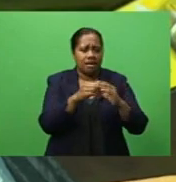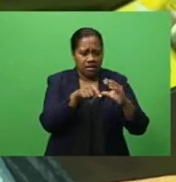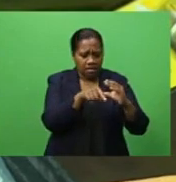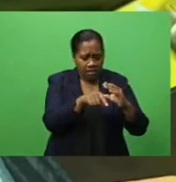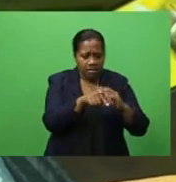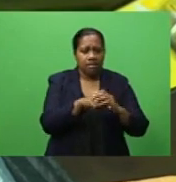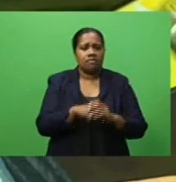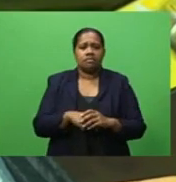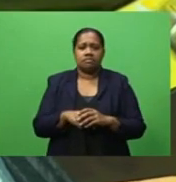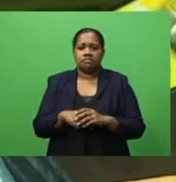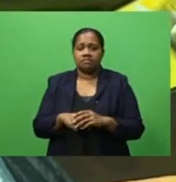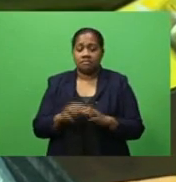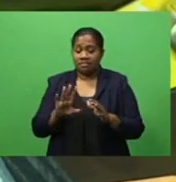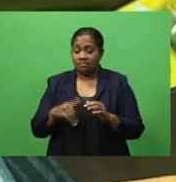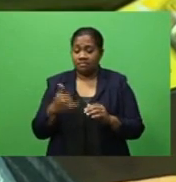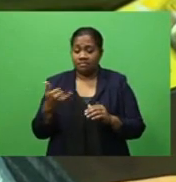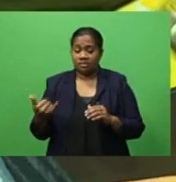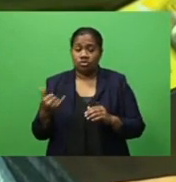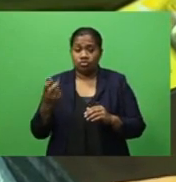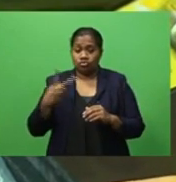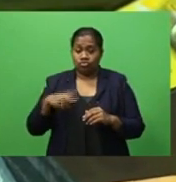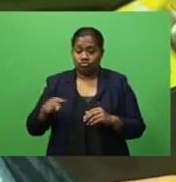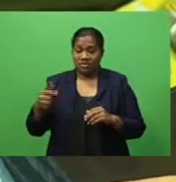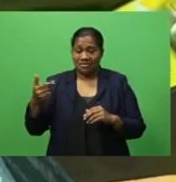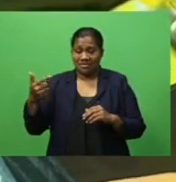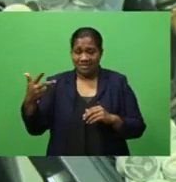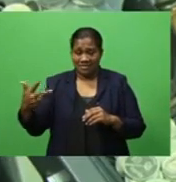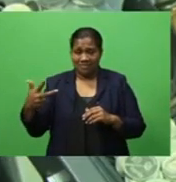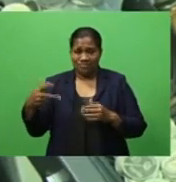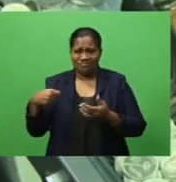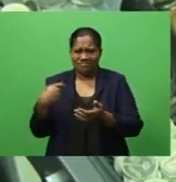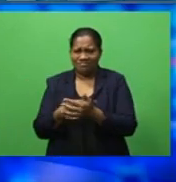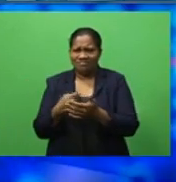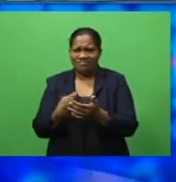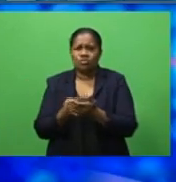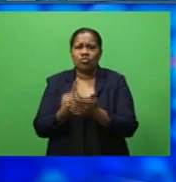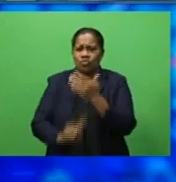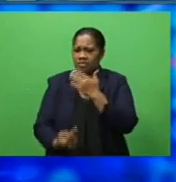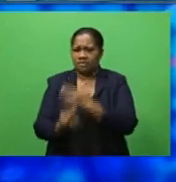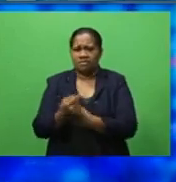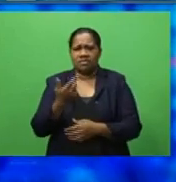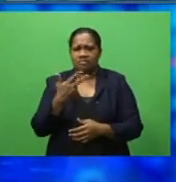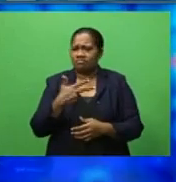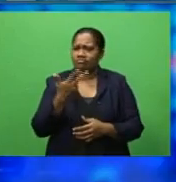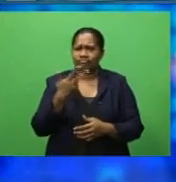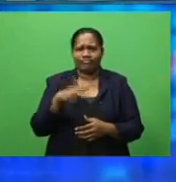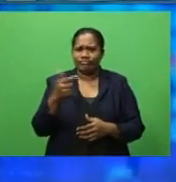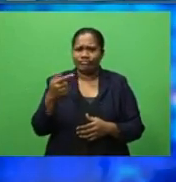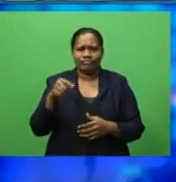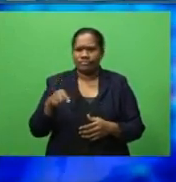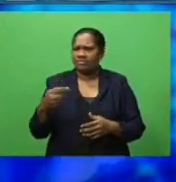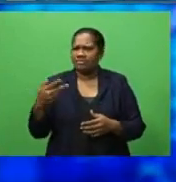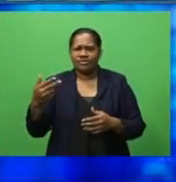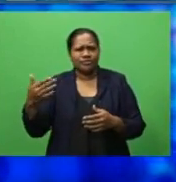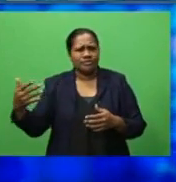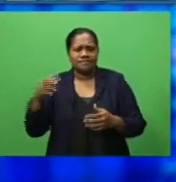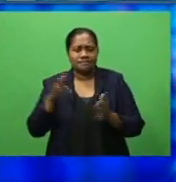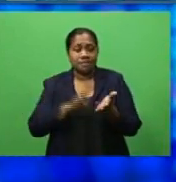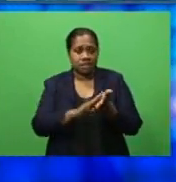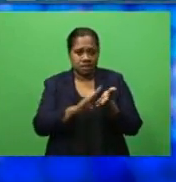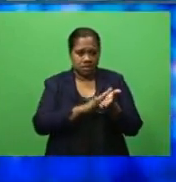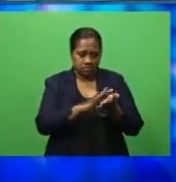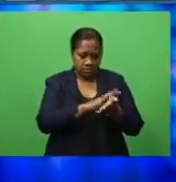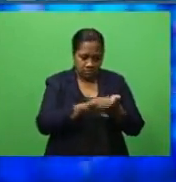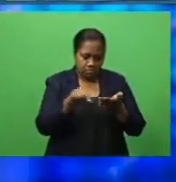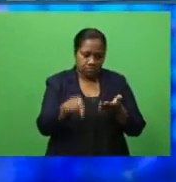excess liquidity stood at 807.8 million. The government believes direct budget funding from our